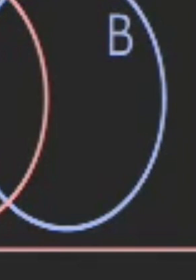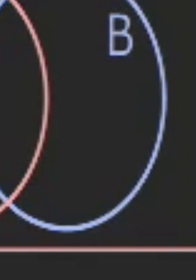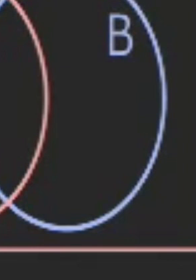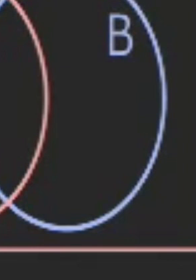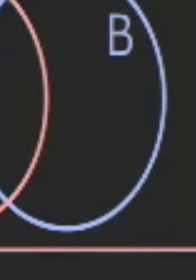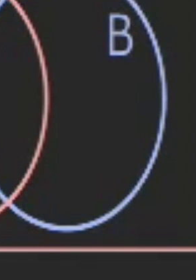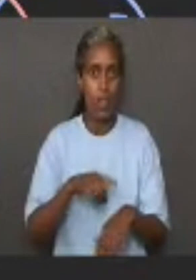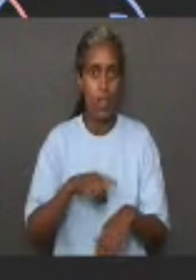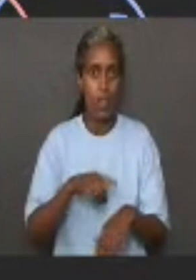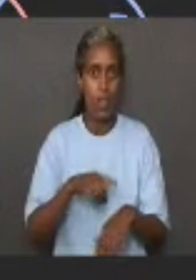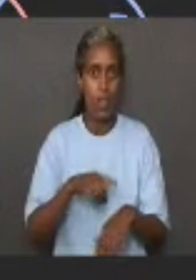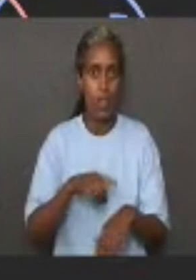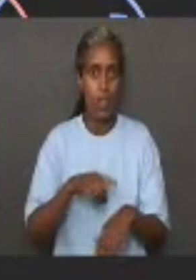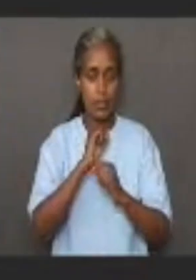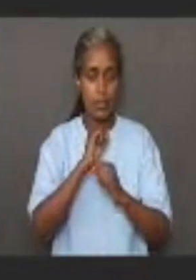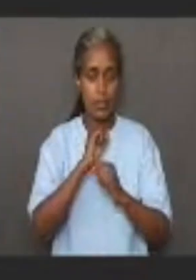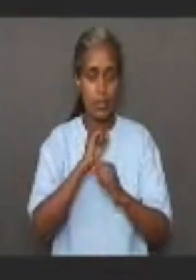Time's up!